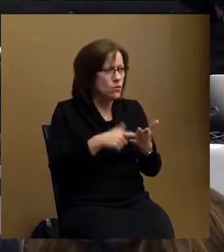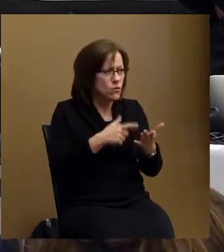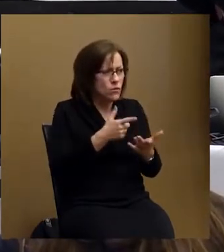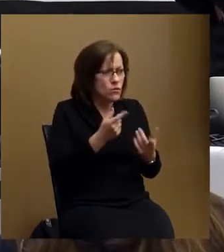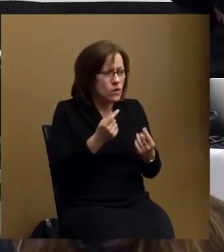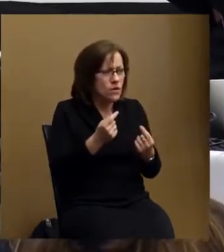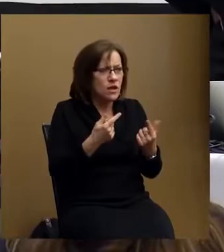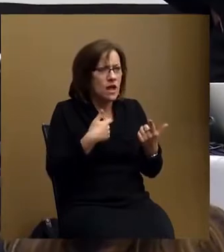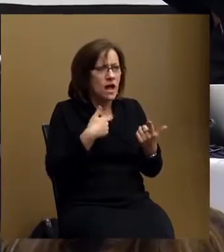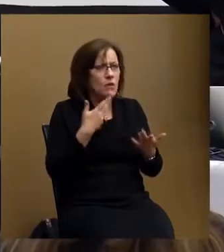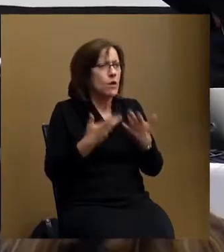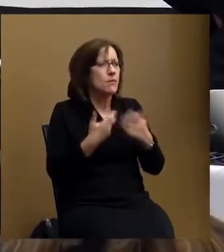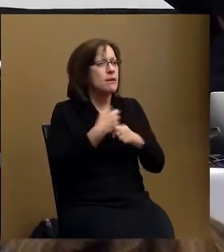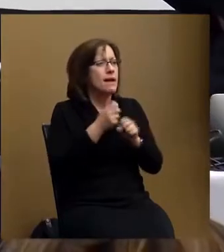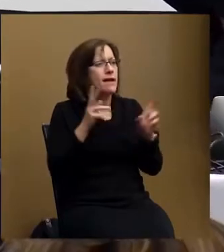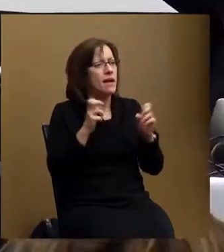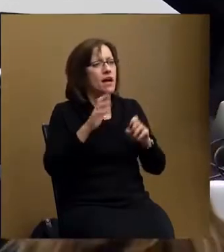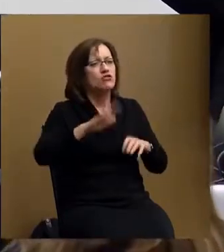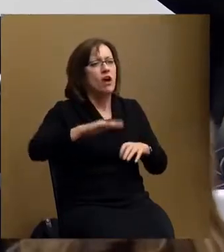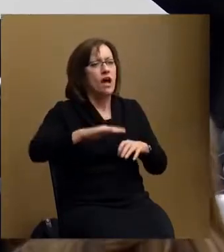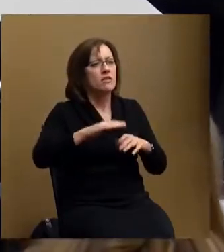child sandwich, right?